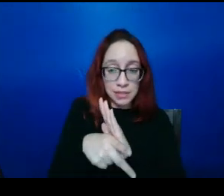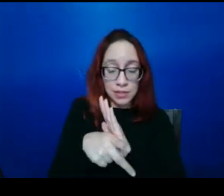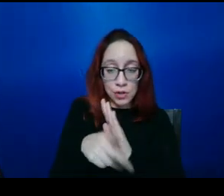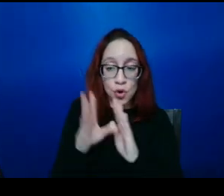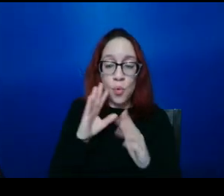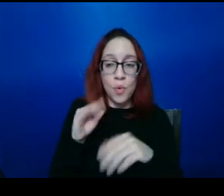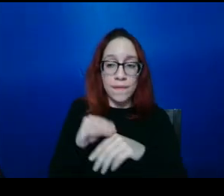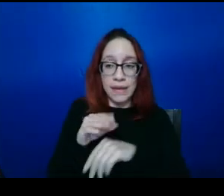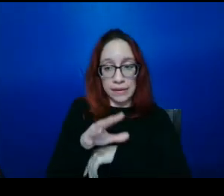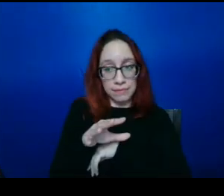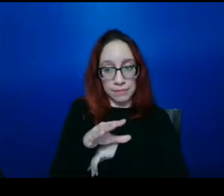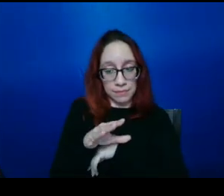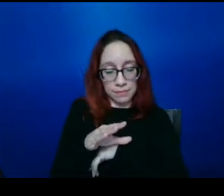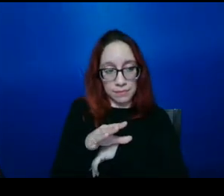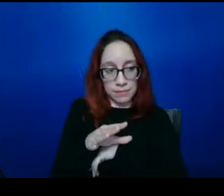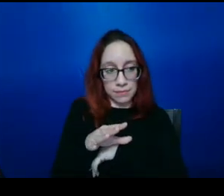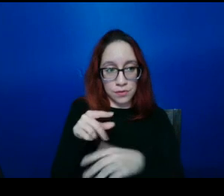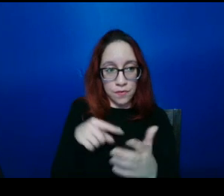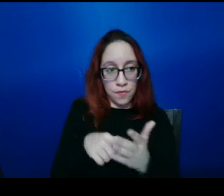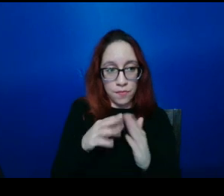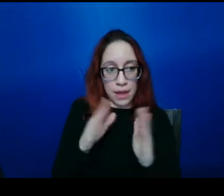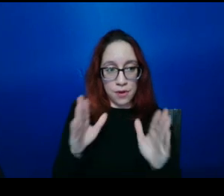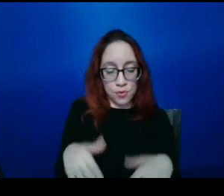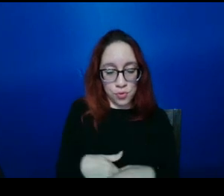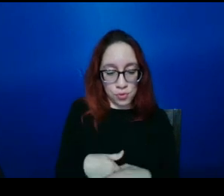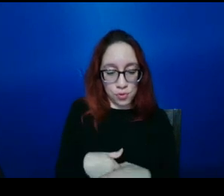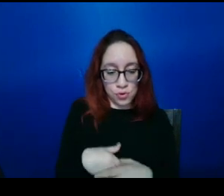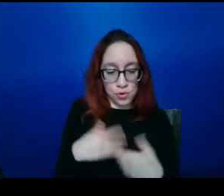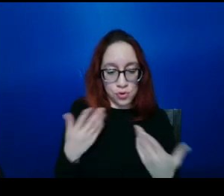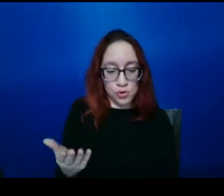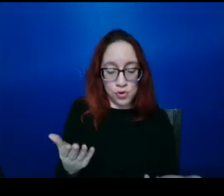would affect affordable housing. So the